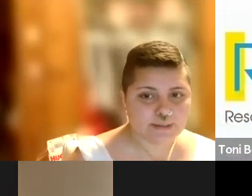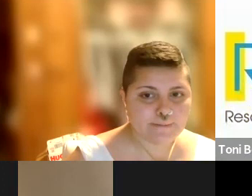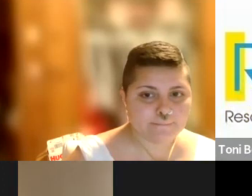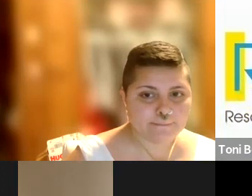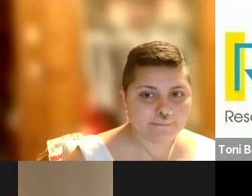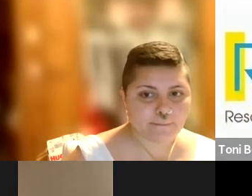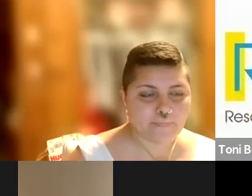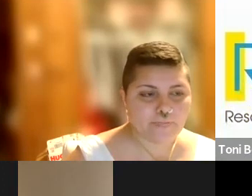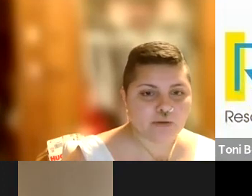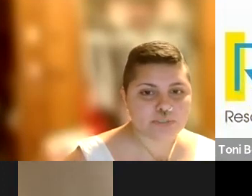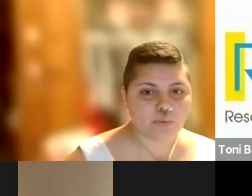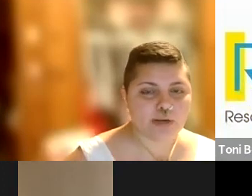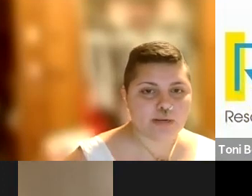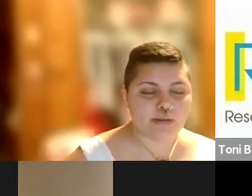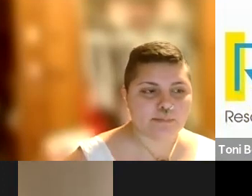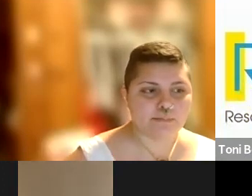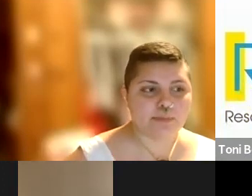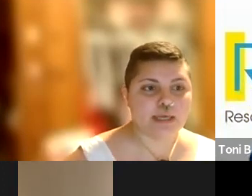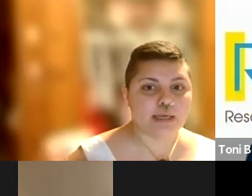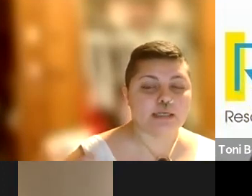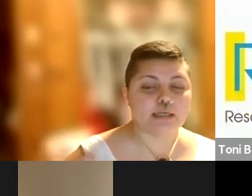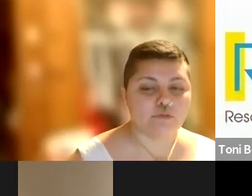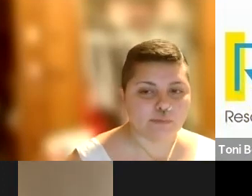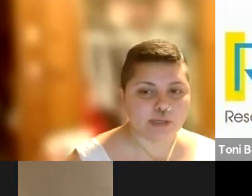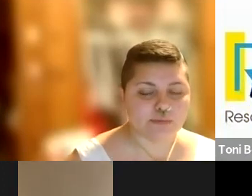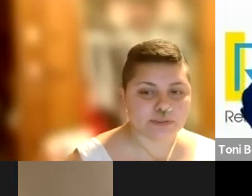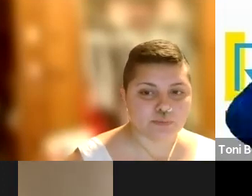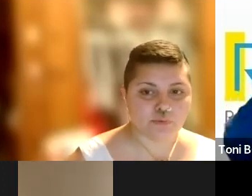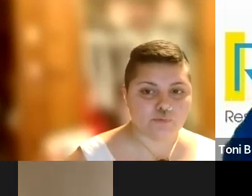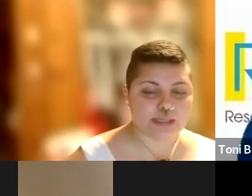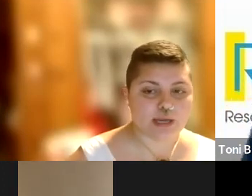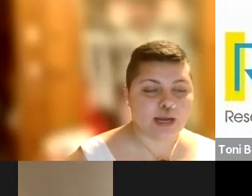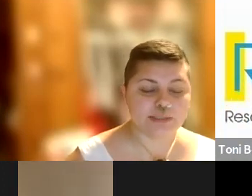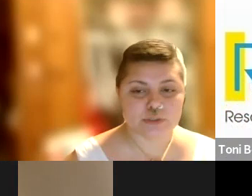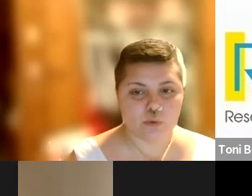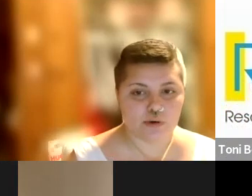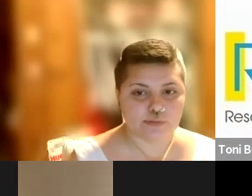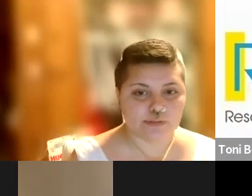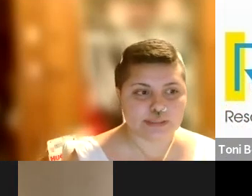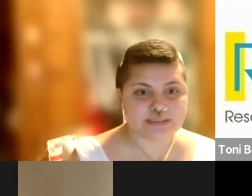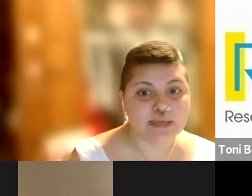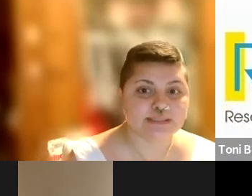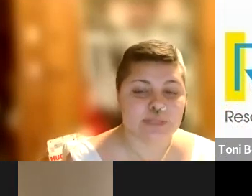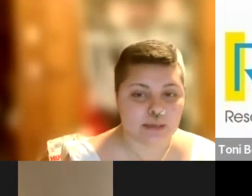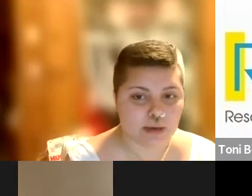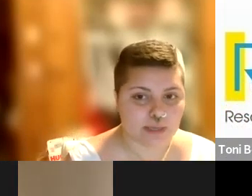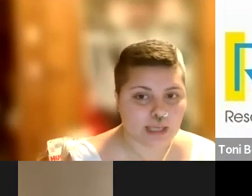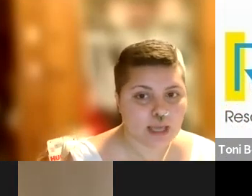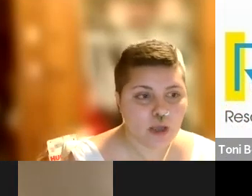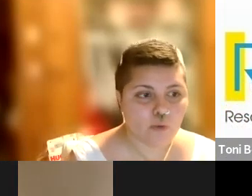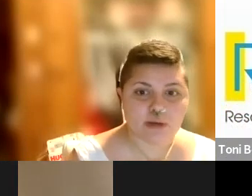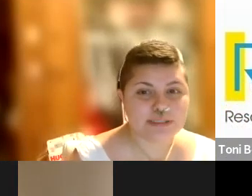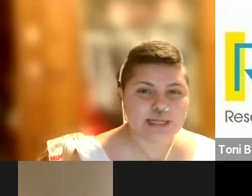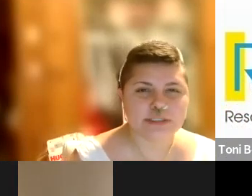test. Mhm. And I was so worried about like being enough and being able to prove with like a high score that like this meant something about